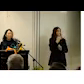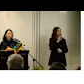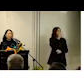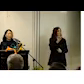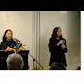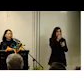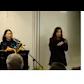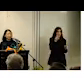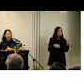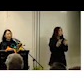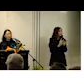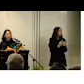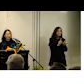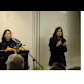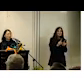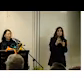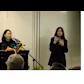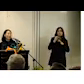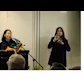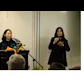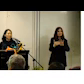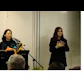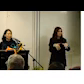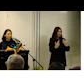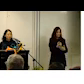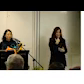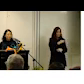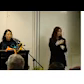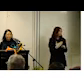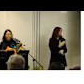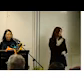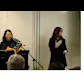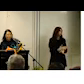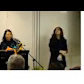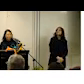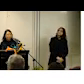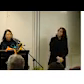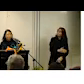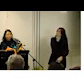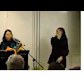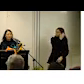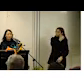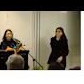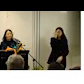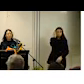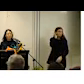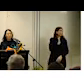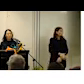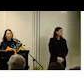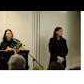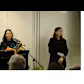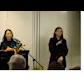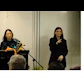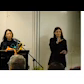of patients with epilepsies are resistant to current anti-seizure medication. And for this group of patients,